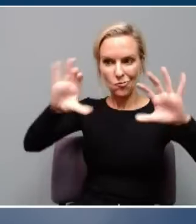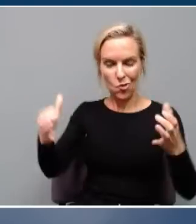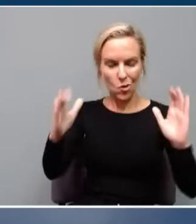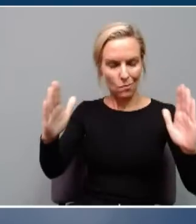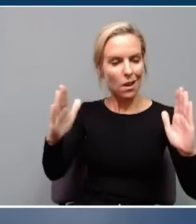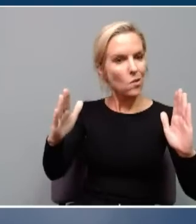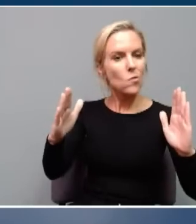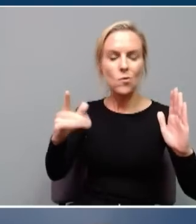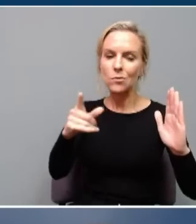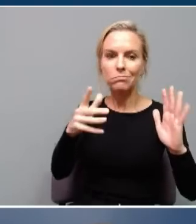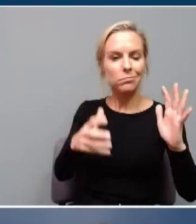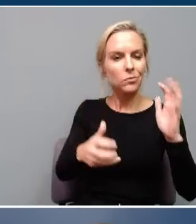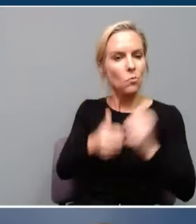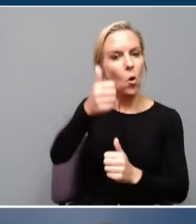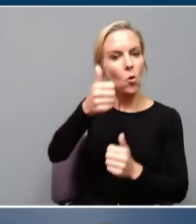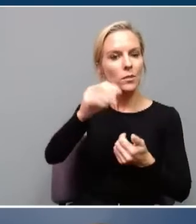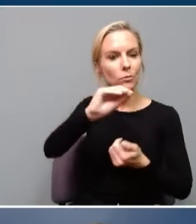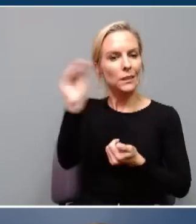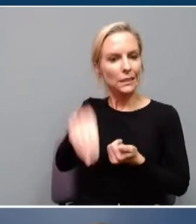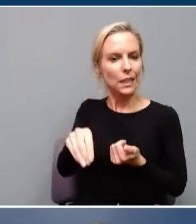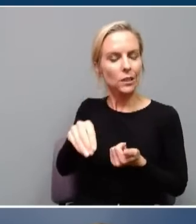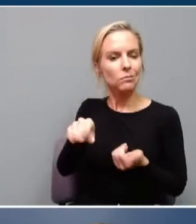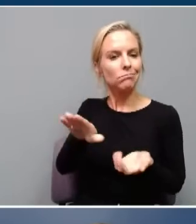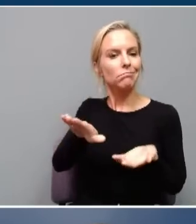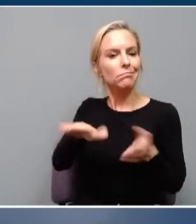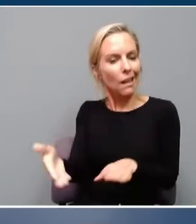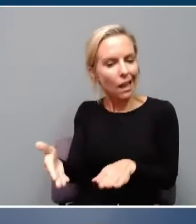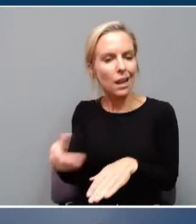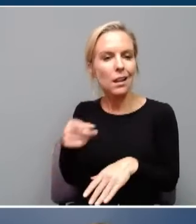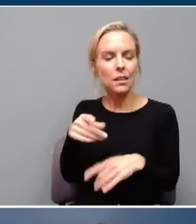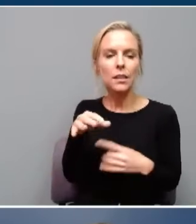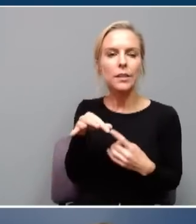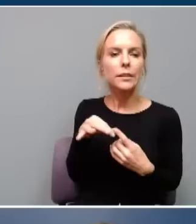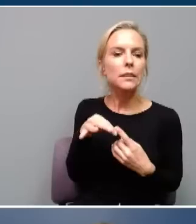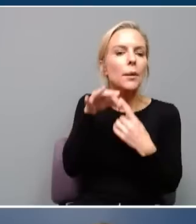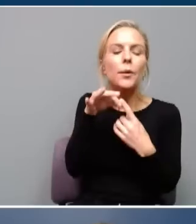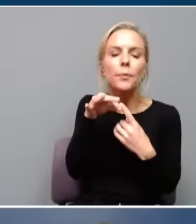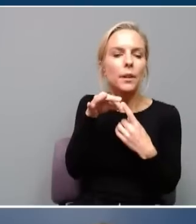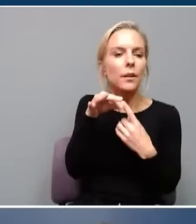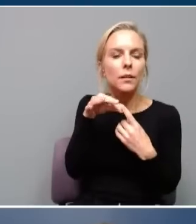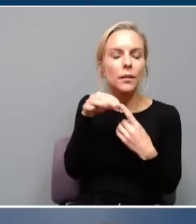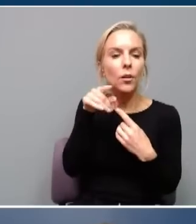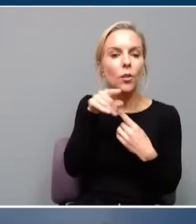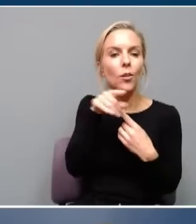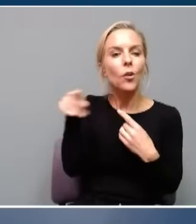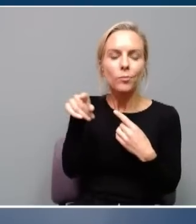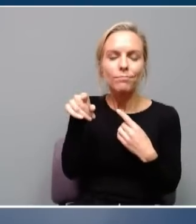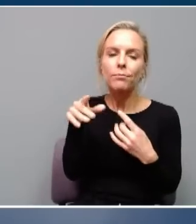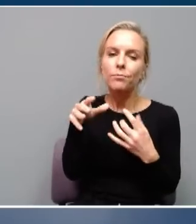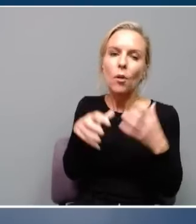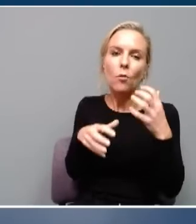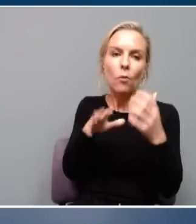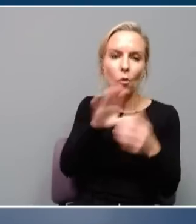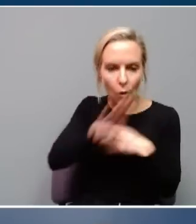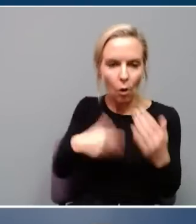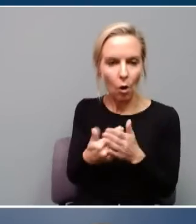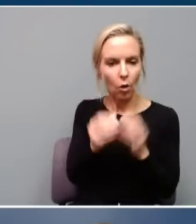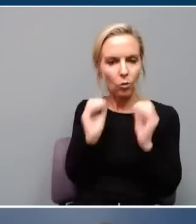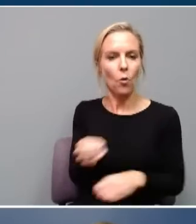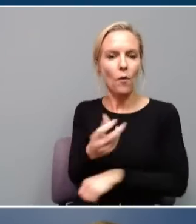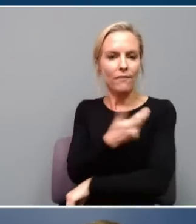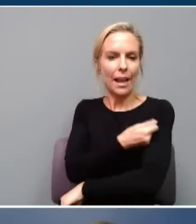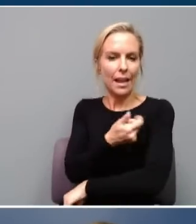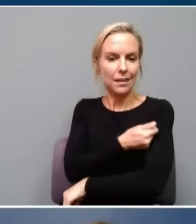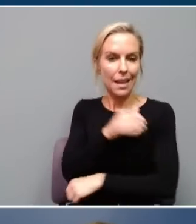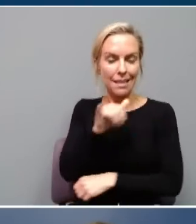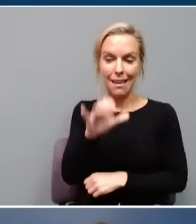before. And with very few exceptions, they're all unvaccinated. Meaning if you are that age, you are no